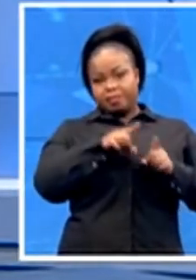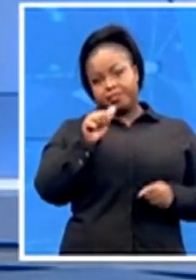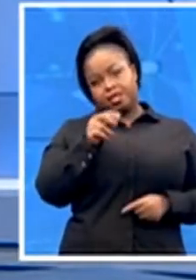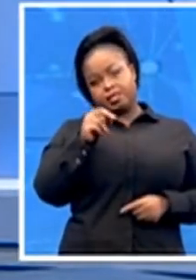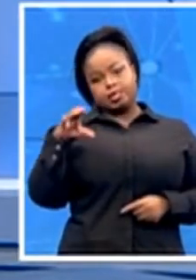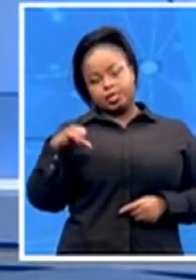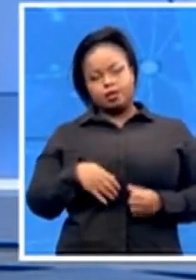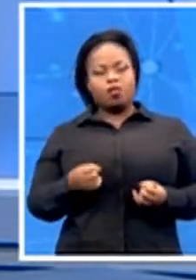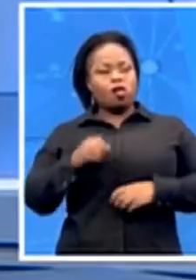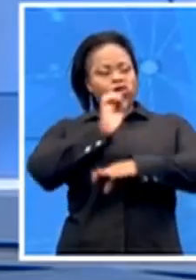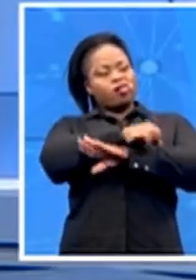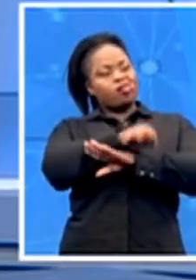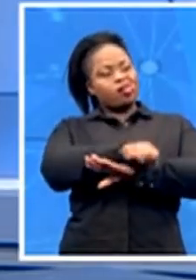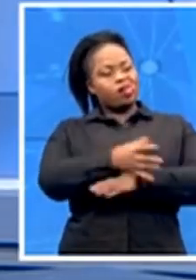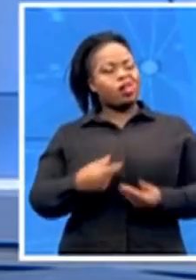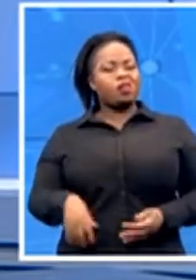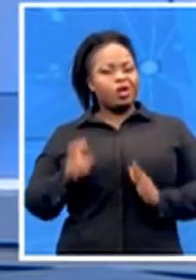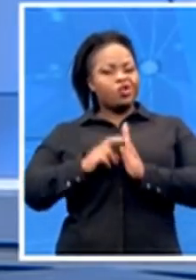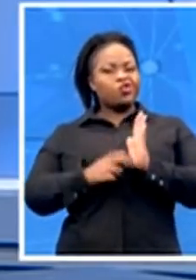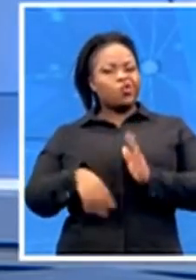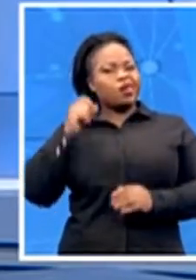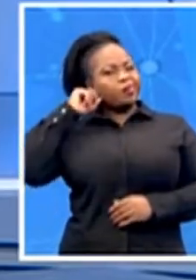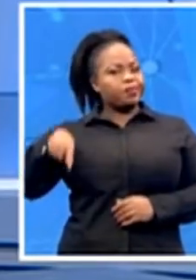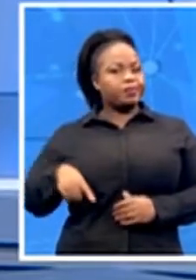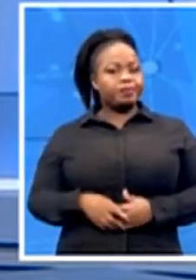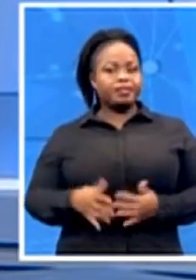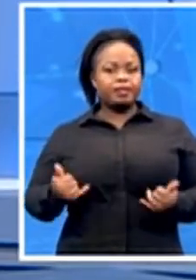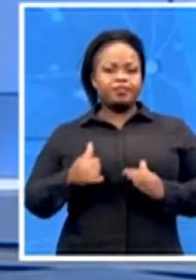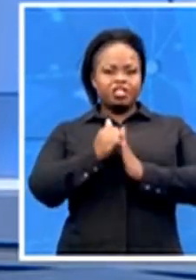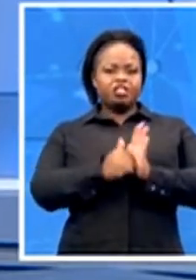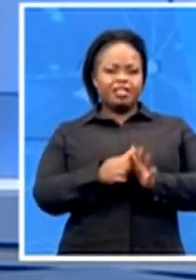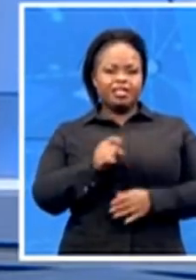the COVID-19. All right, this is the agenda on SABC News. It is 3 minutes to 10.